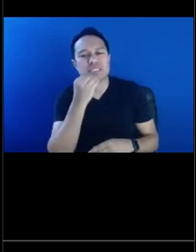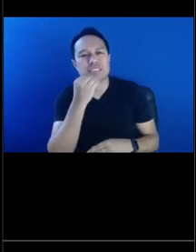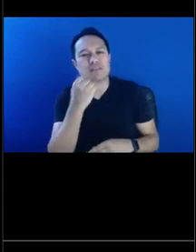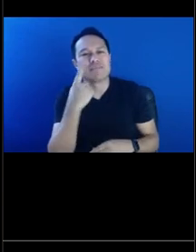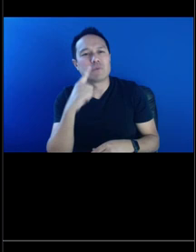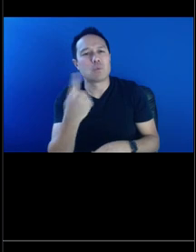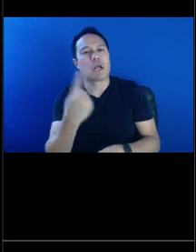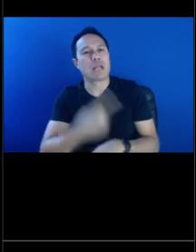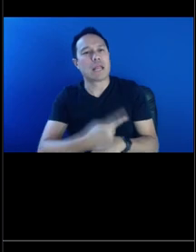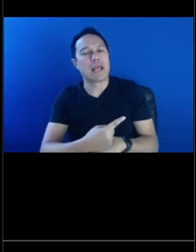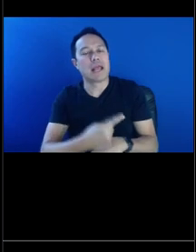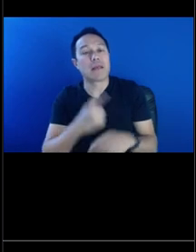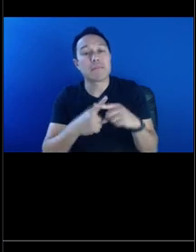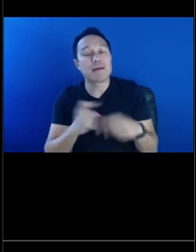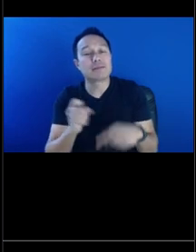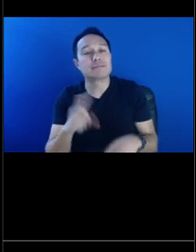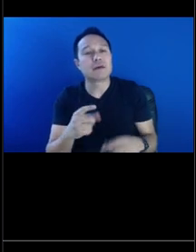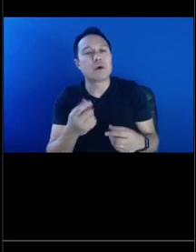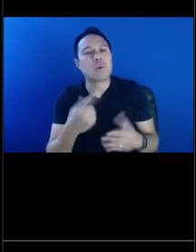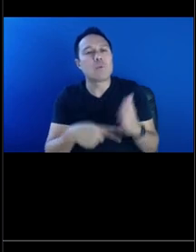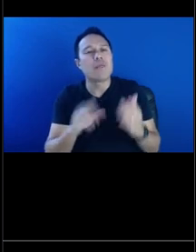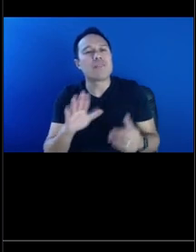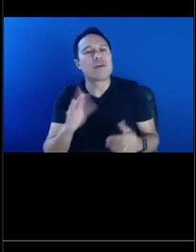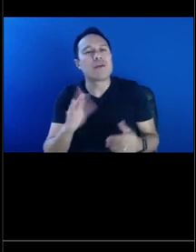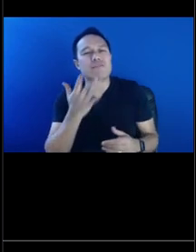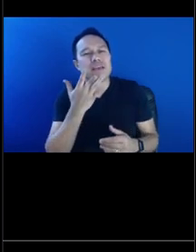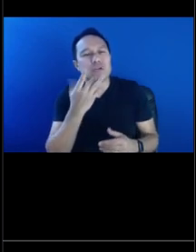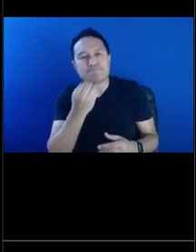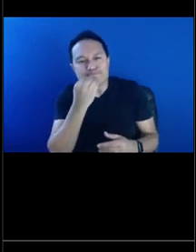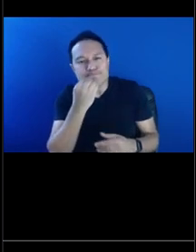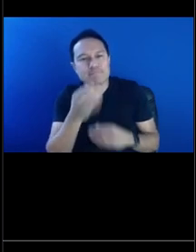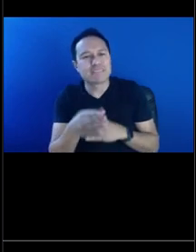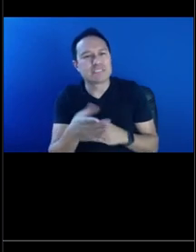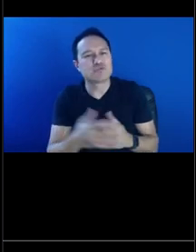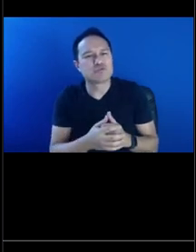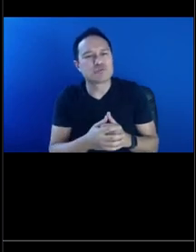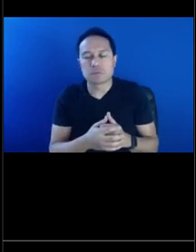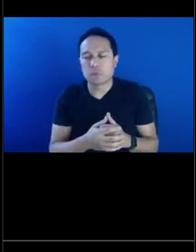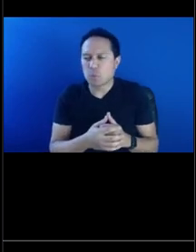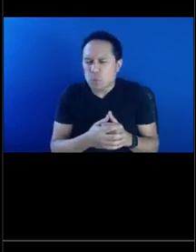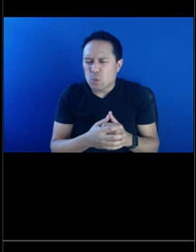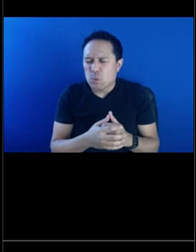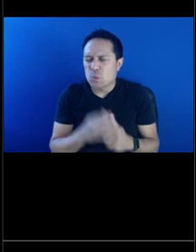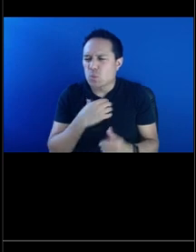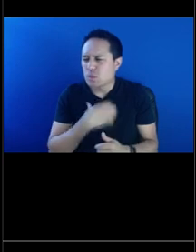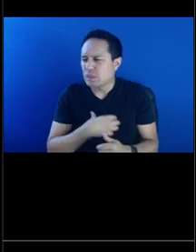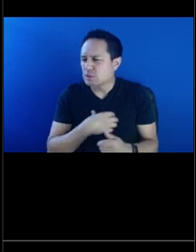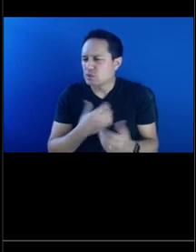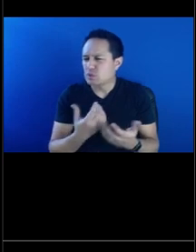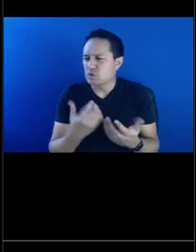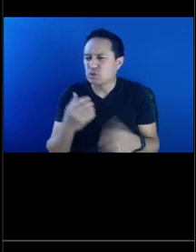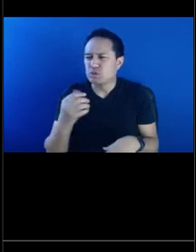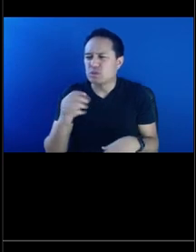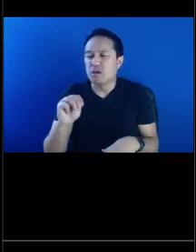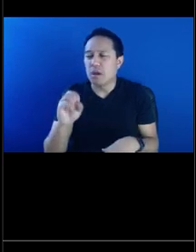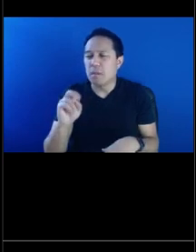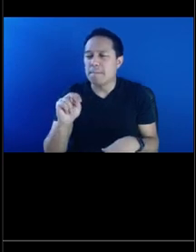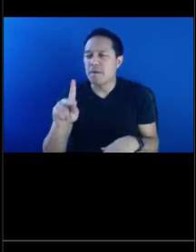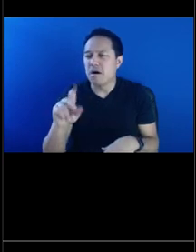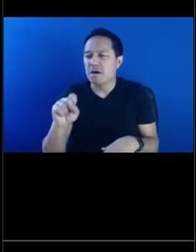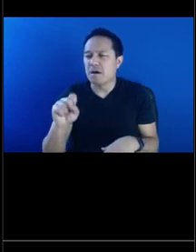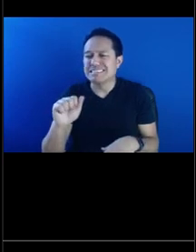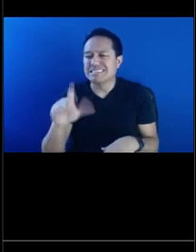eat? Oh, I wish I knew their favorite fish. Monk seals actually are a great example of having a very